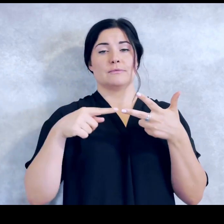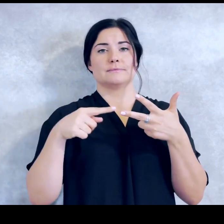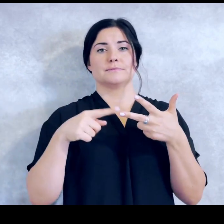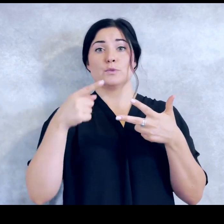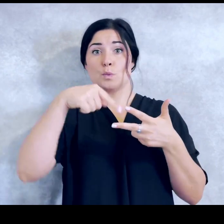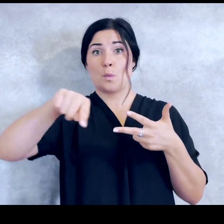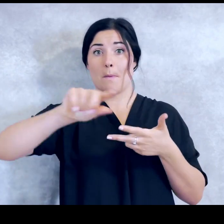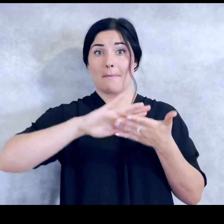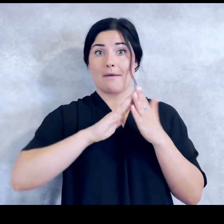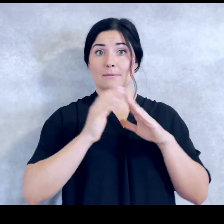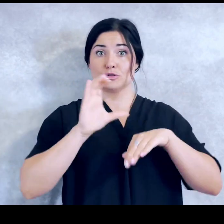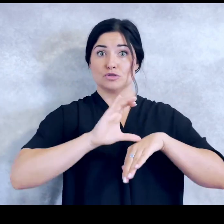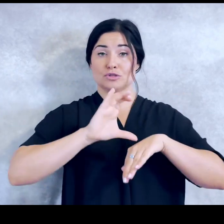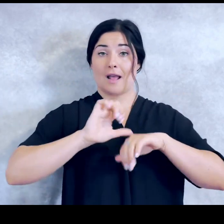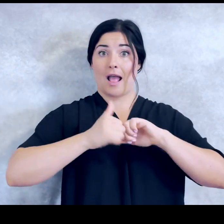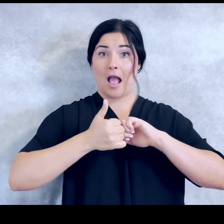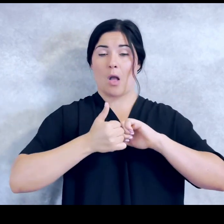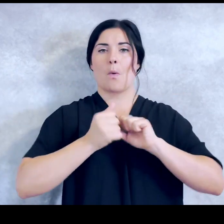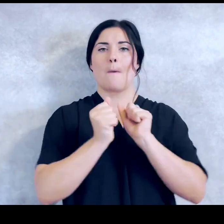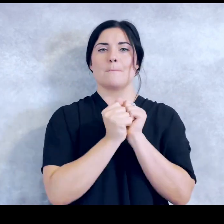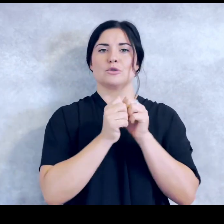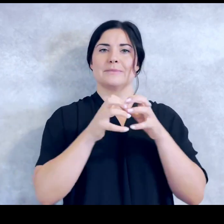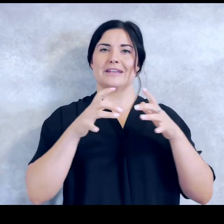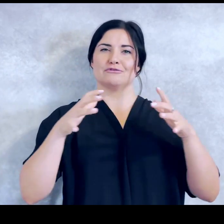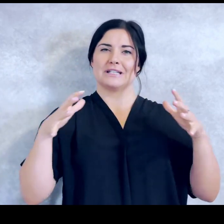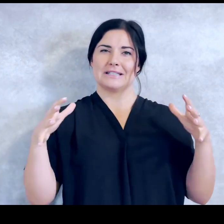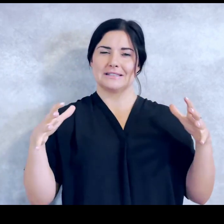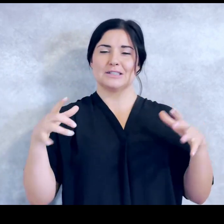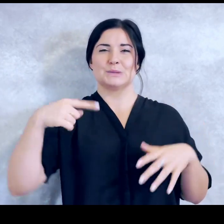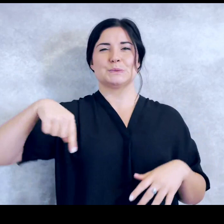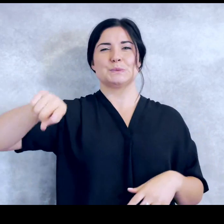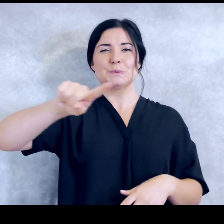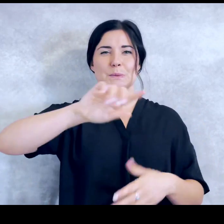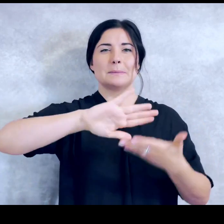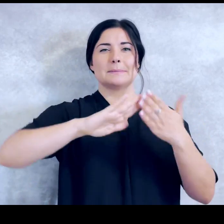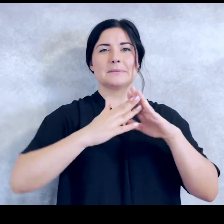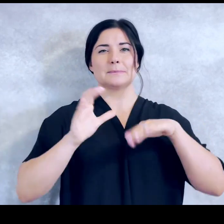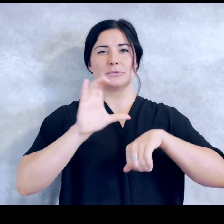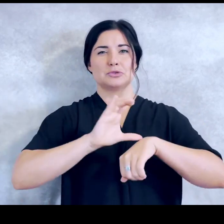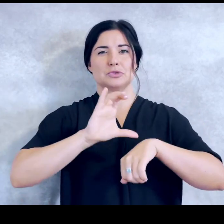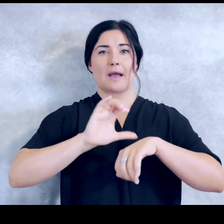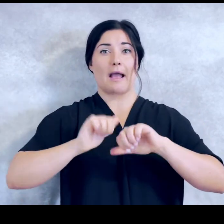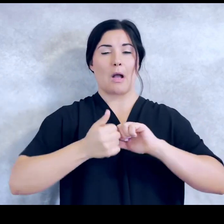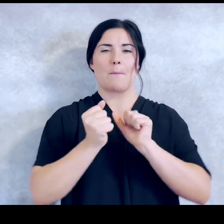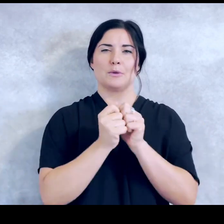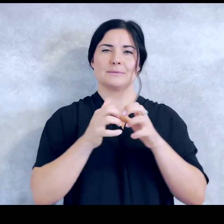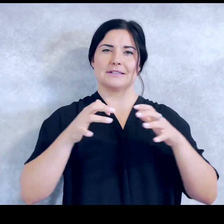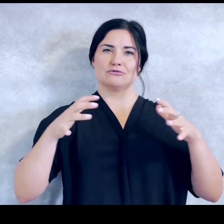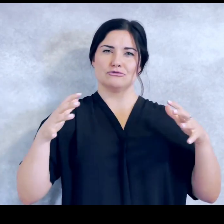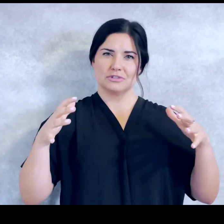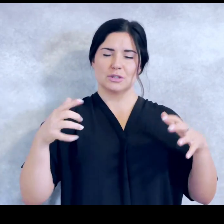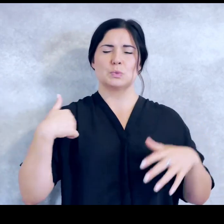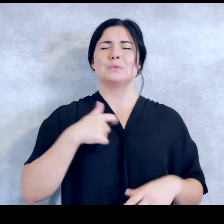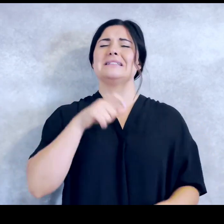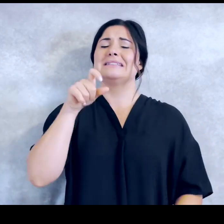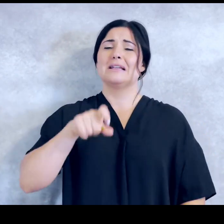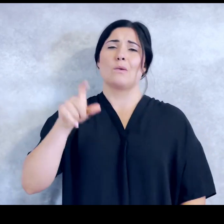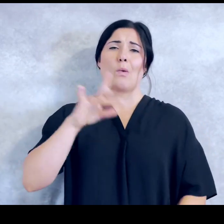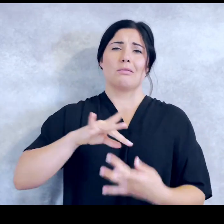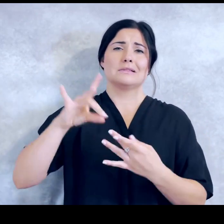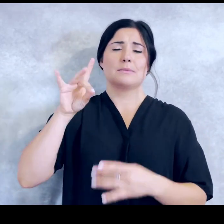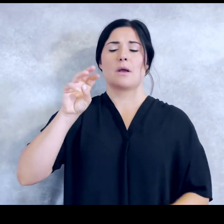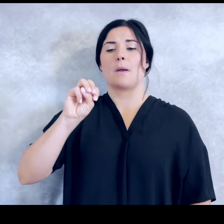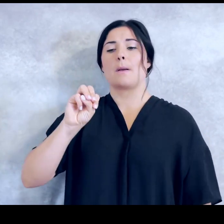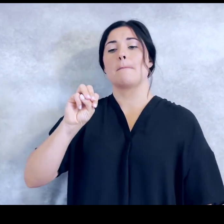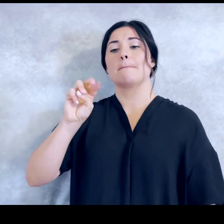three. We become the church through multiplication. We become the church through multiplication. We need the